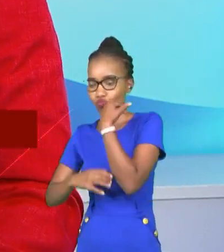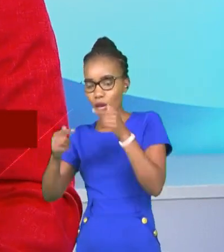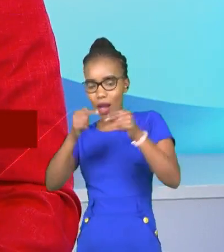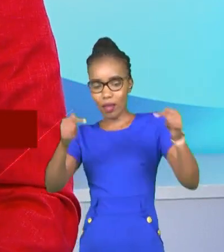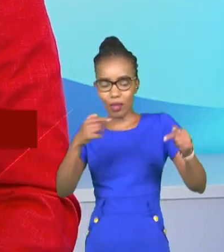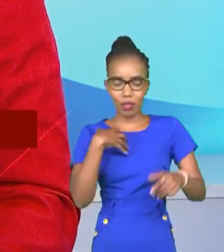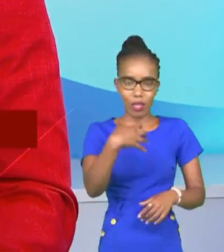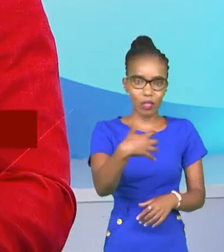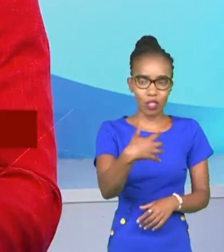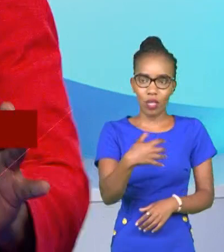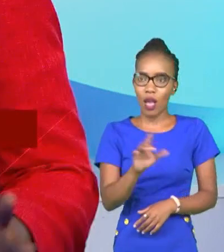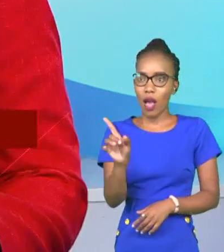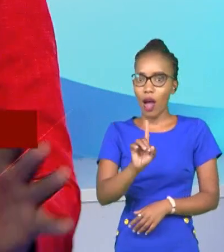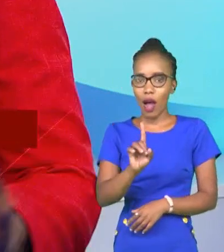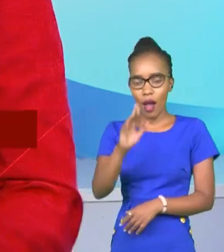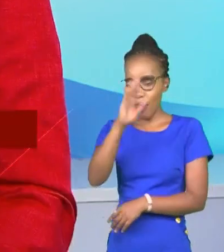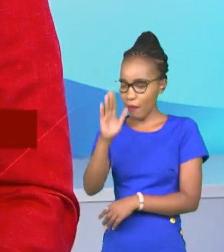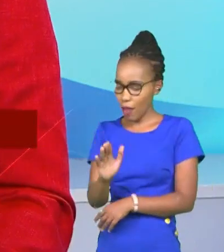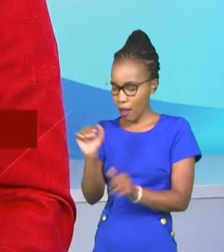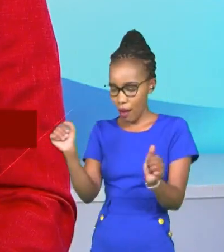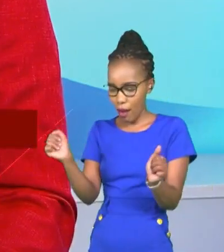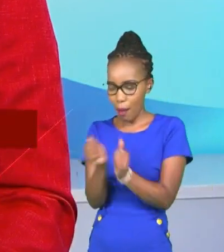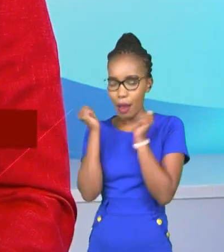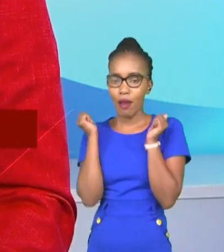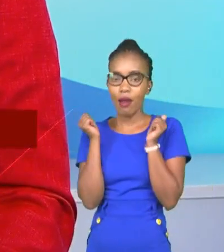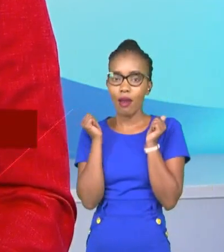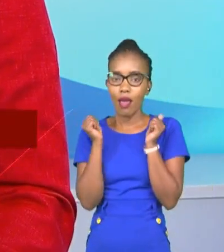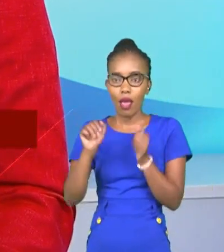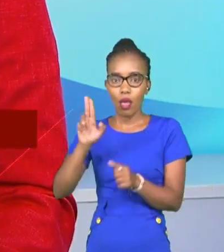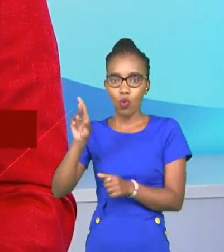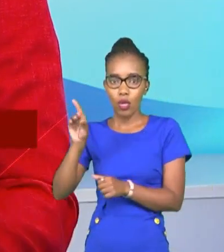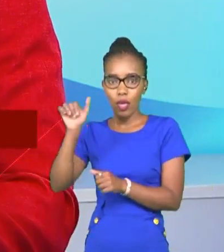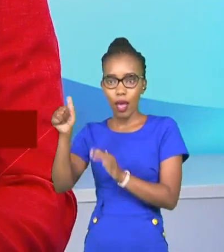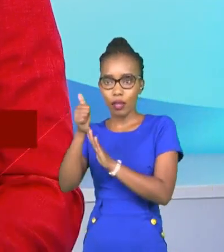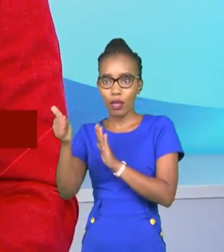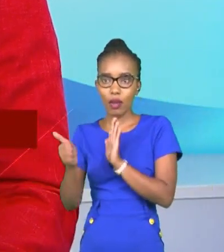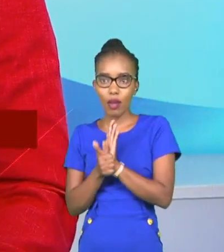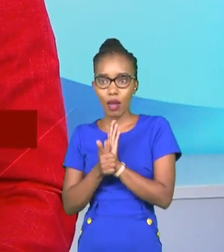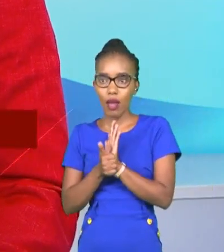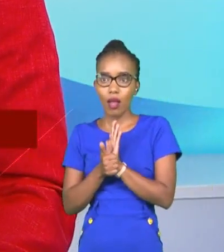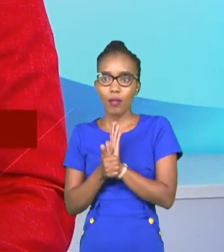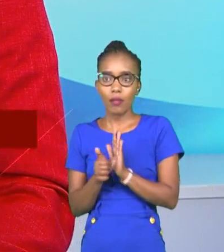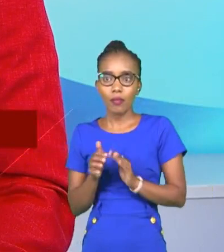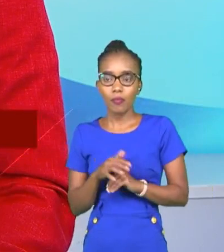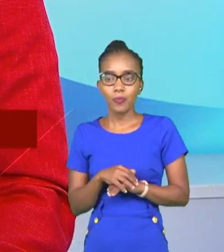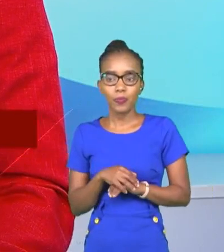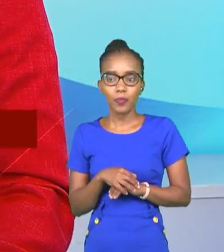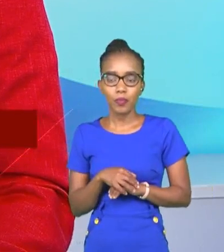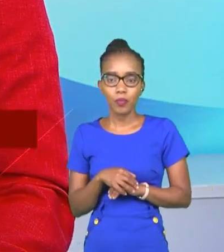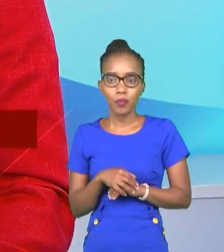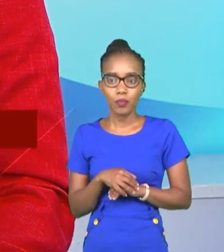upper end of the pyramid. That has never been part of UDA's manifesto. It has never come out.